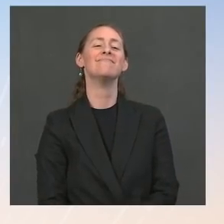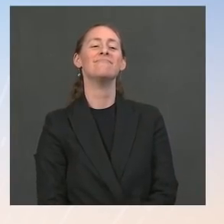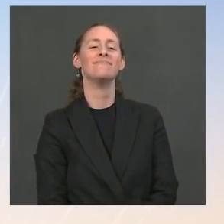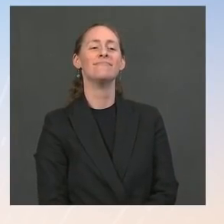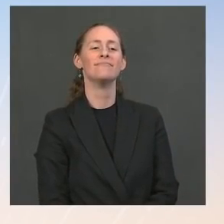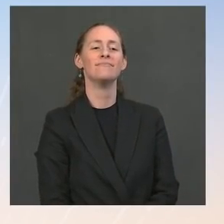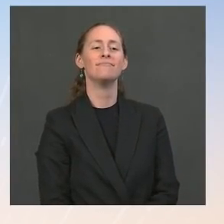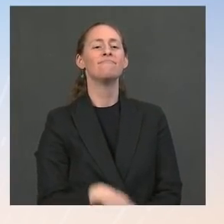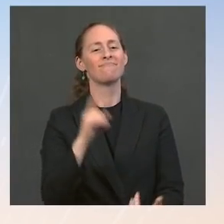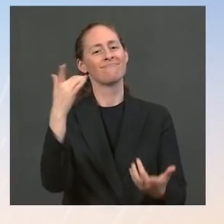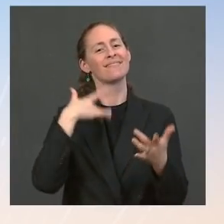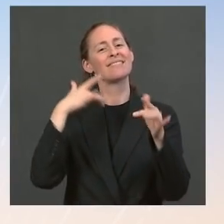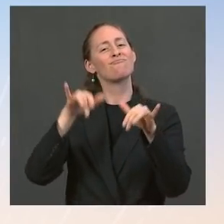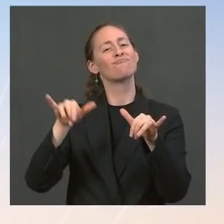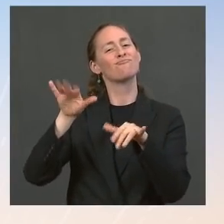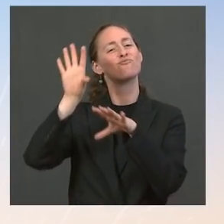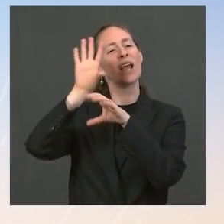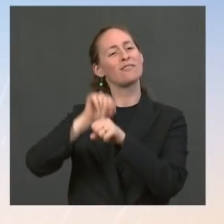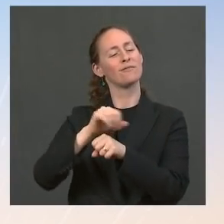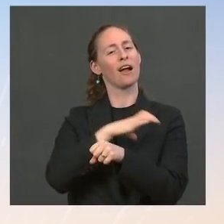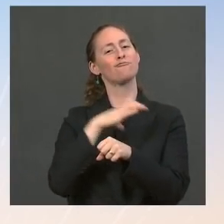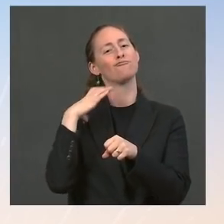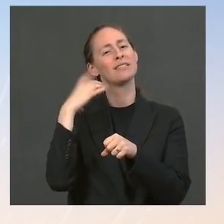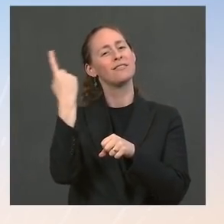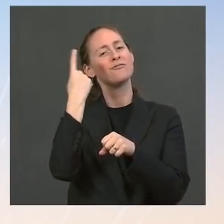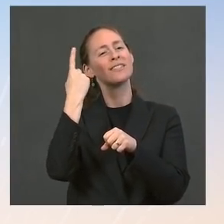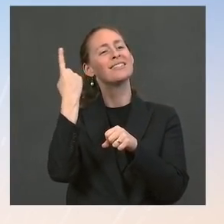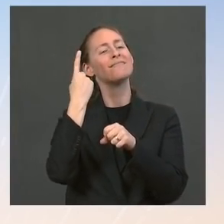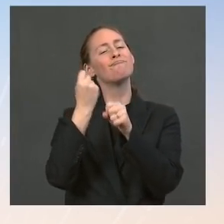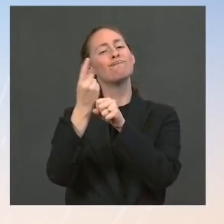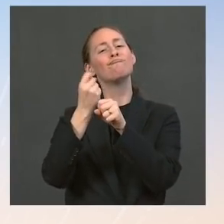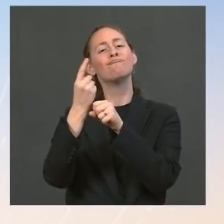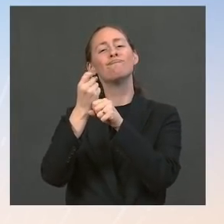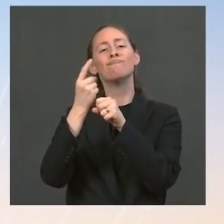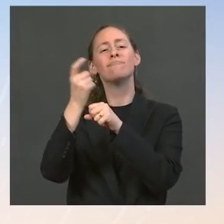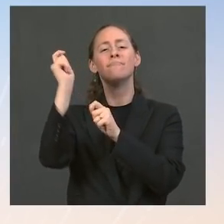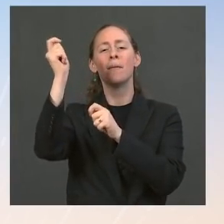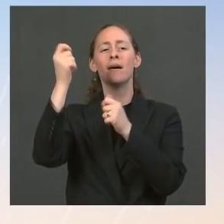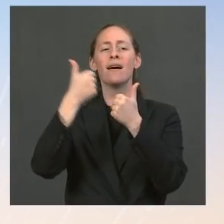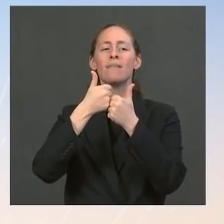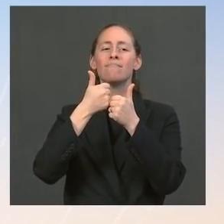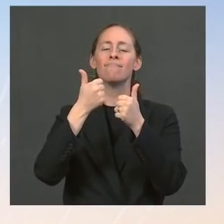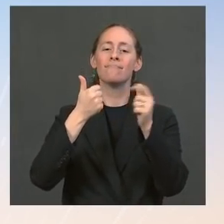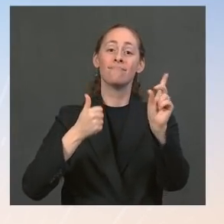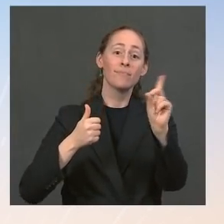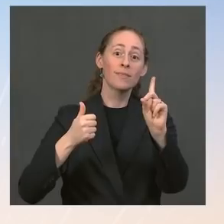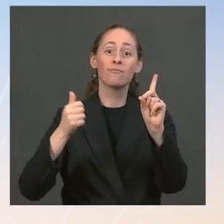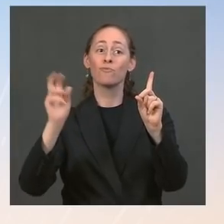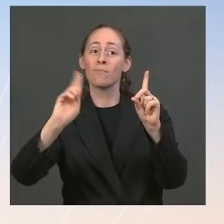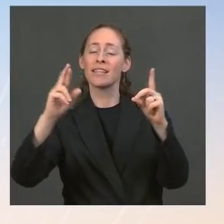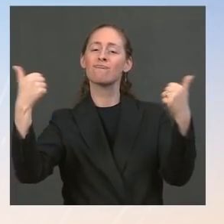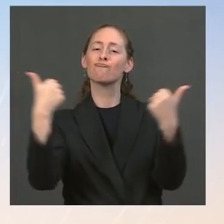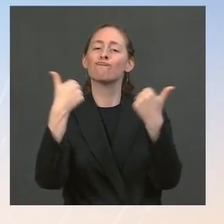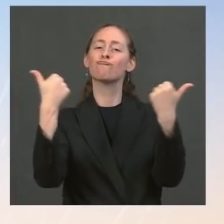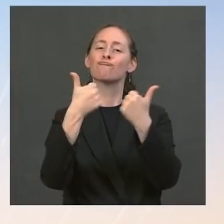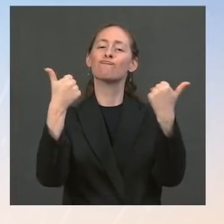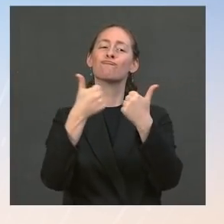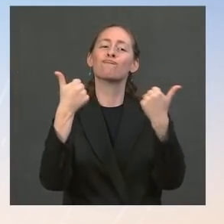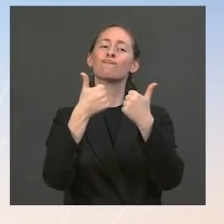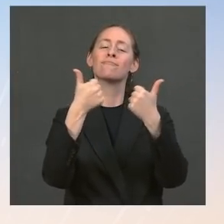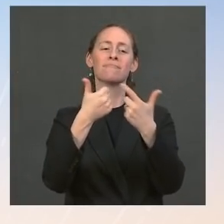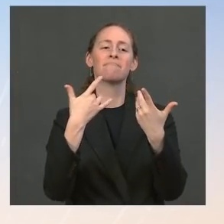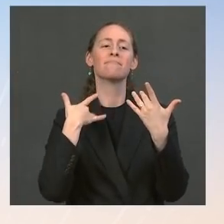the congressional baseball game. You know, it's something that has been around for some time where Democrats and Republicans go participate